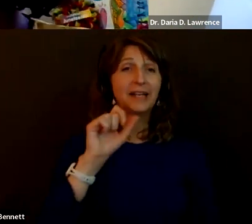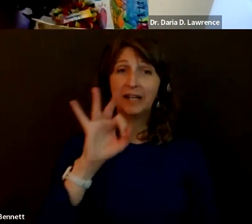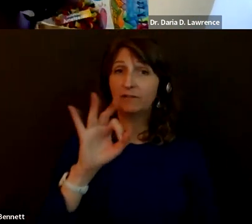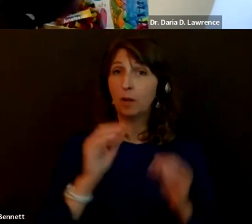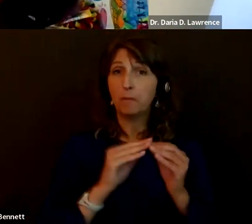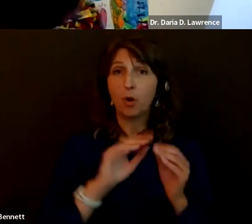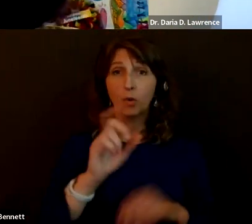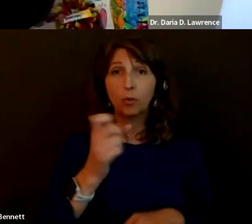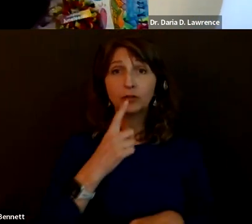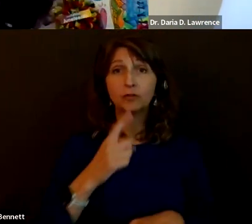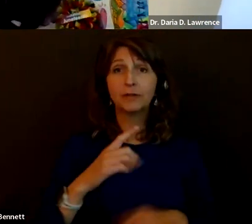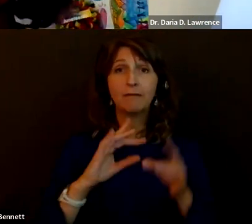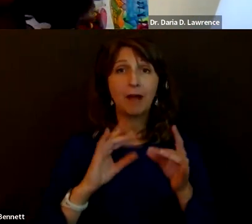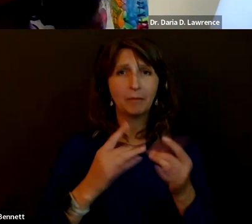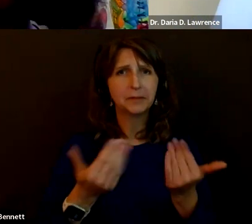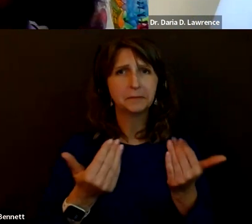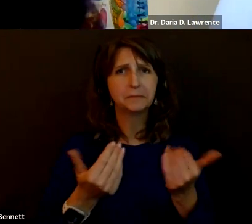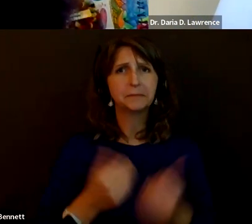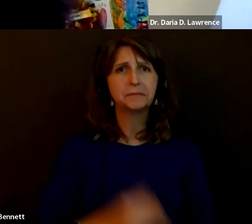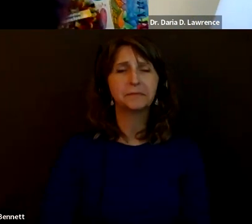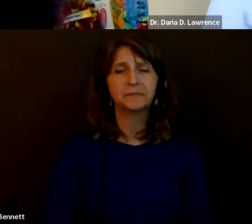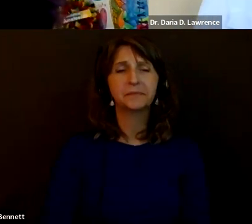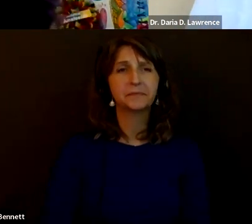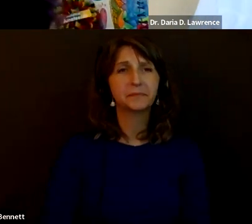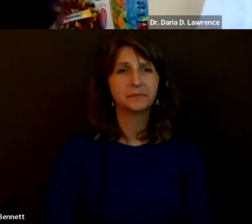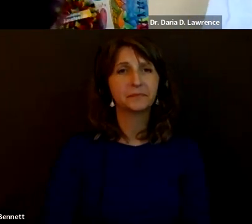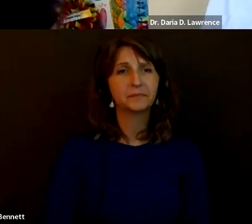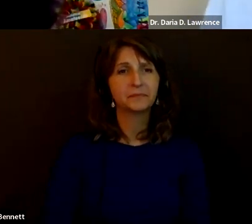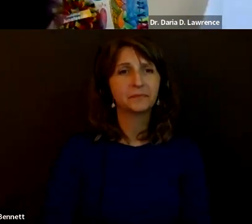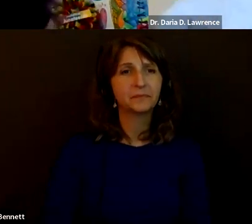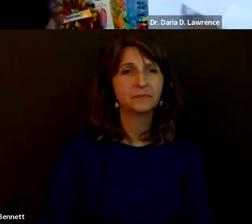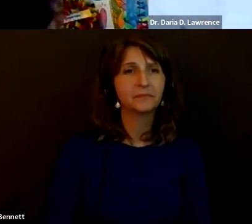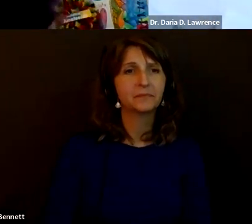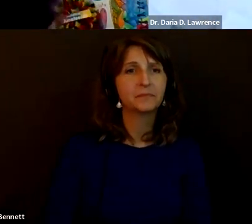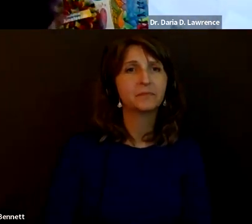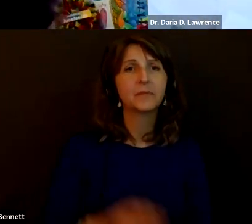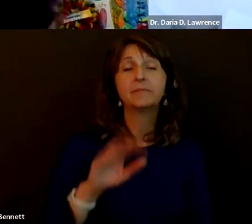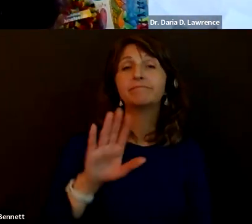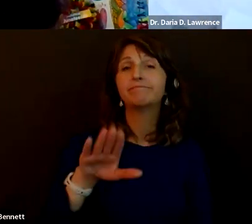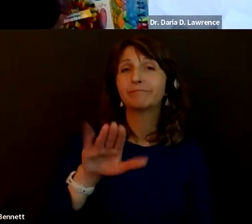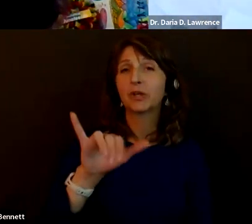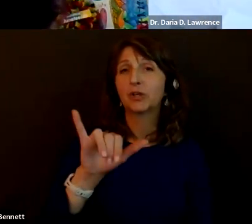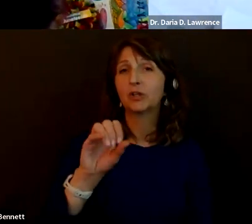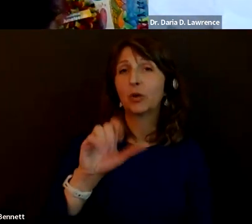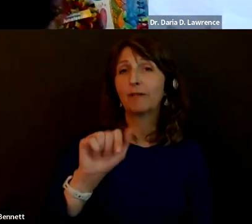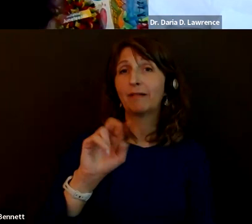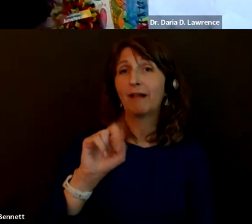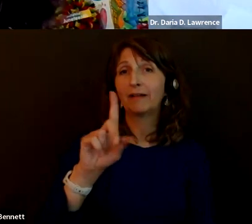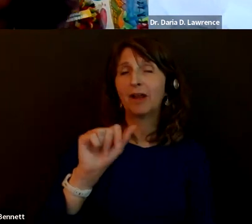don't feel rushed or anything. So, oh, you have another one. Now, Miss Yolanda, why didn't you ask me this